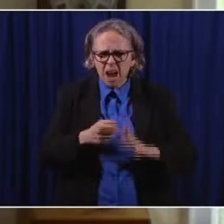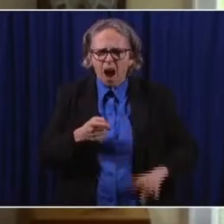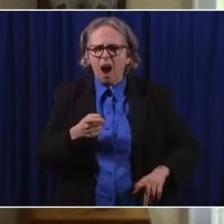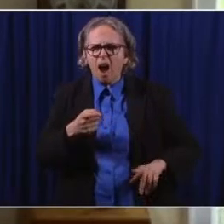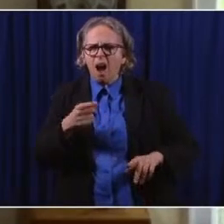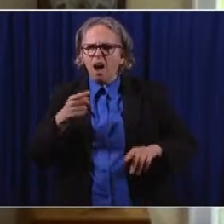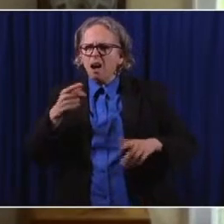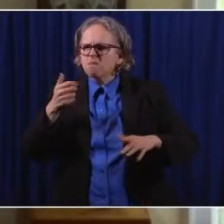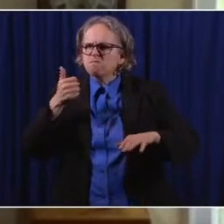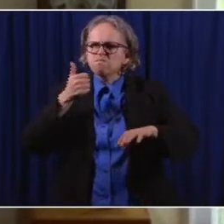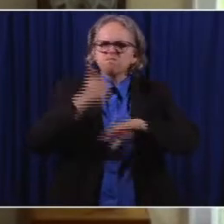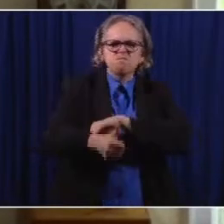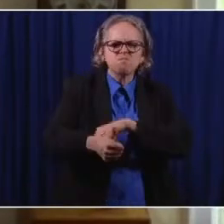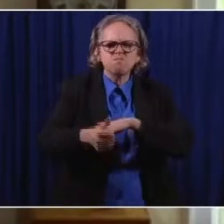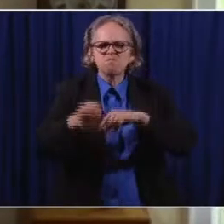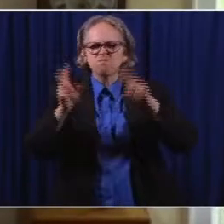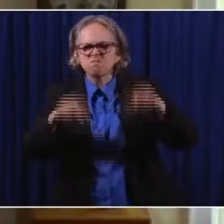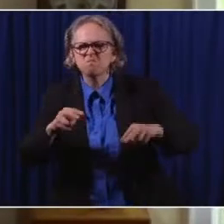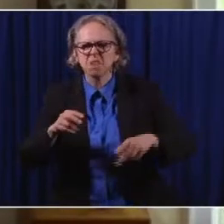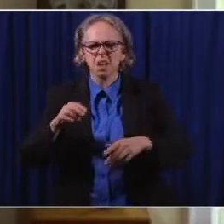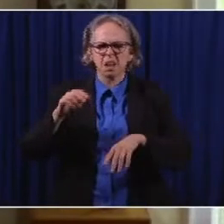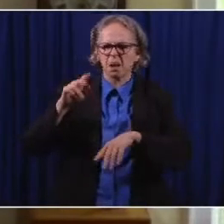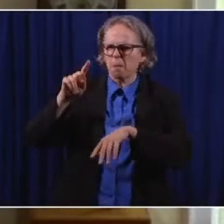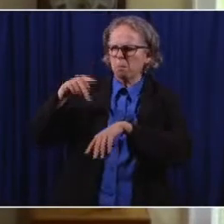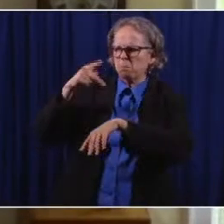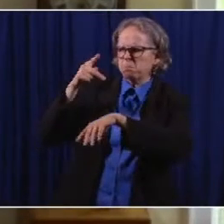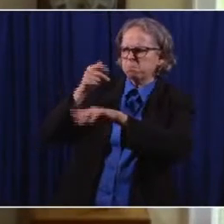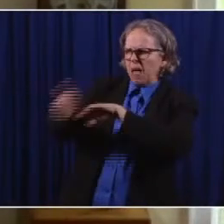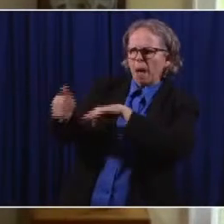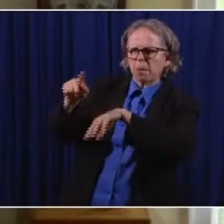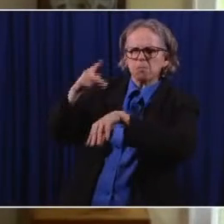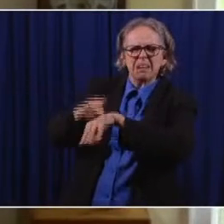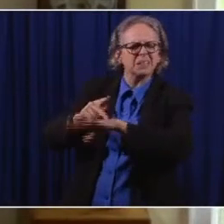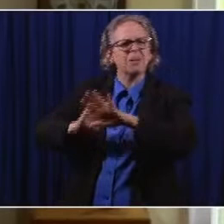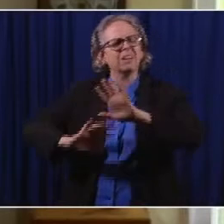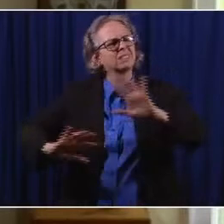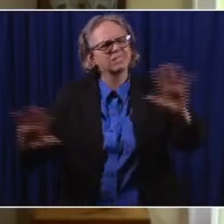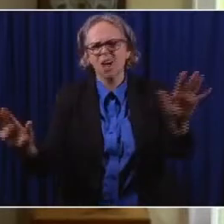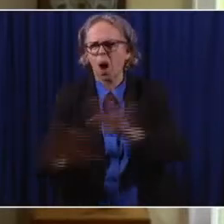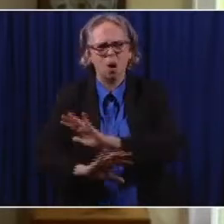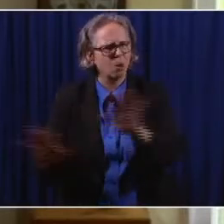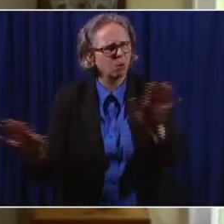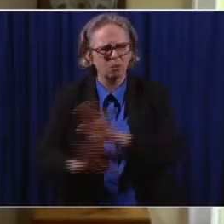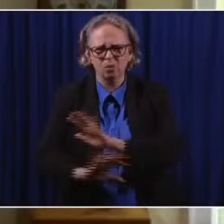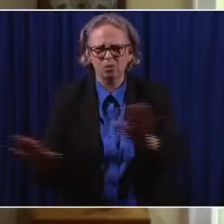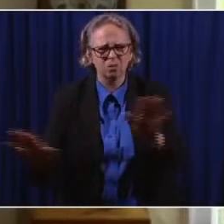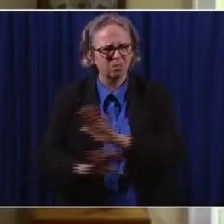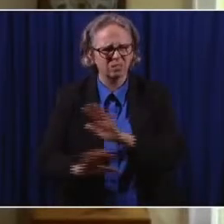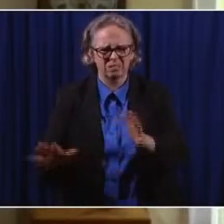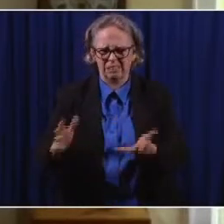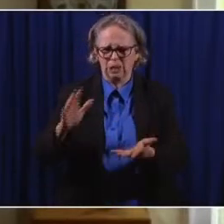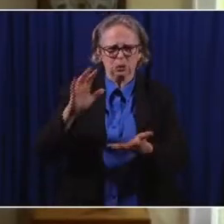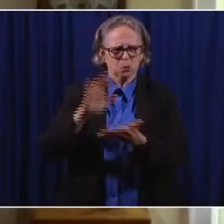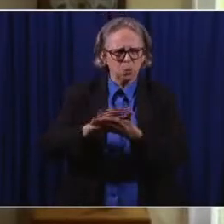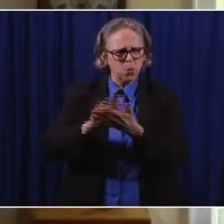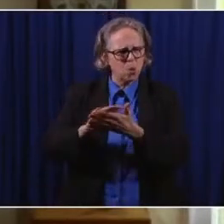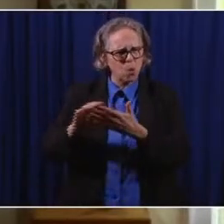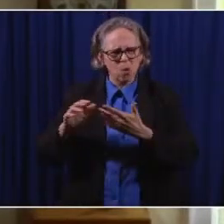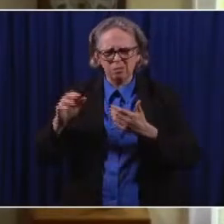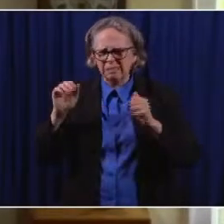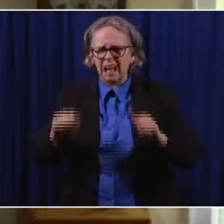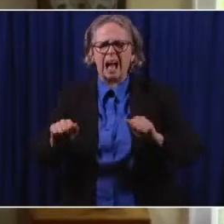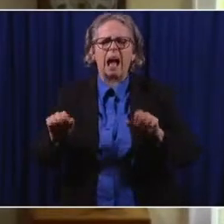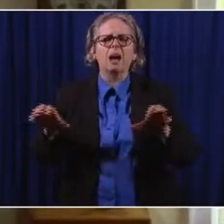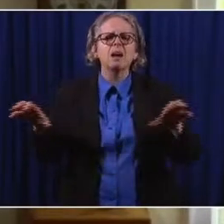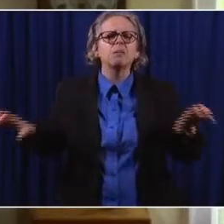principal, superintendent, or anybody else. School could be doing absolutely everything right. The school is going to reflect what is going on in the